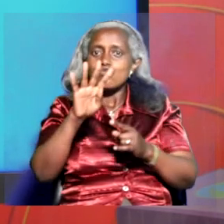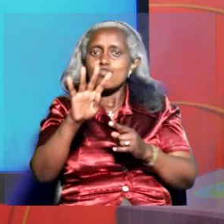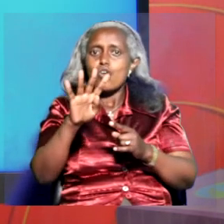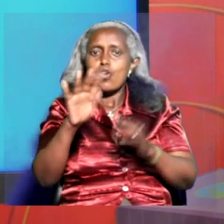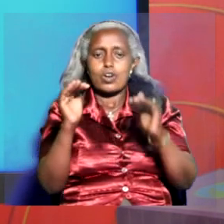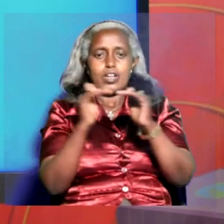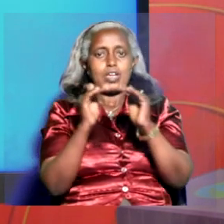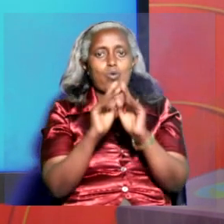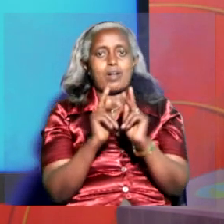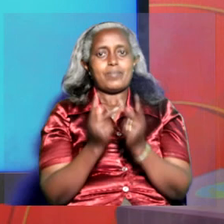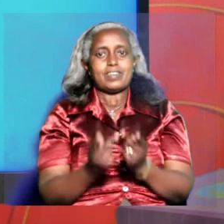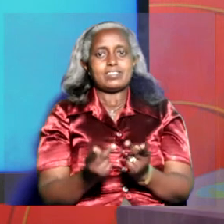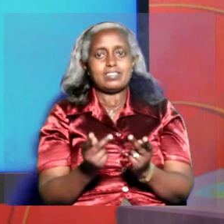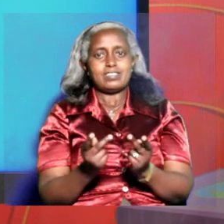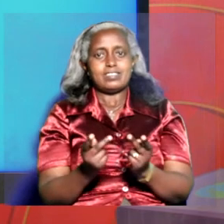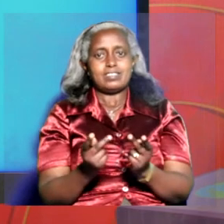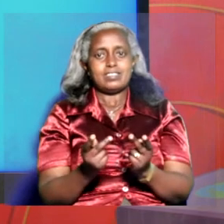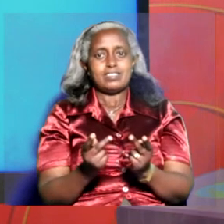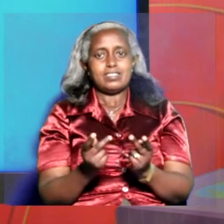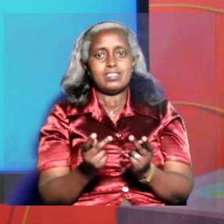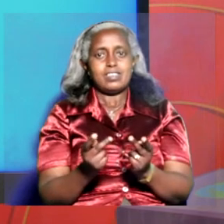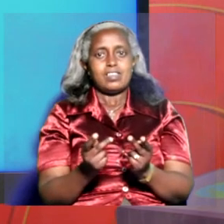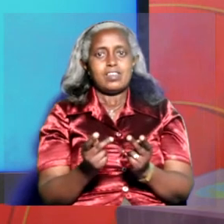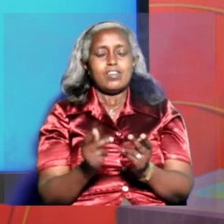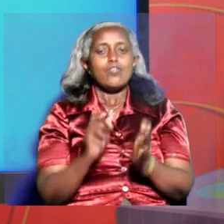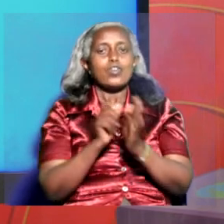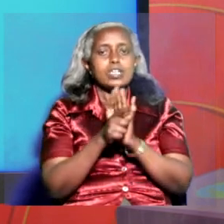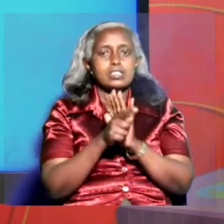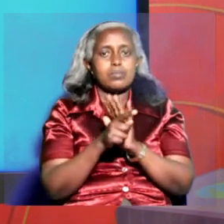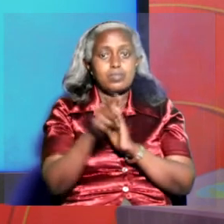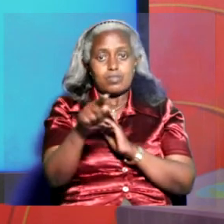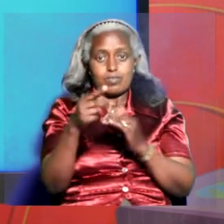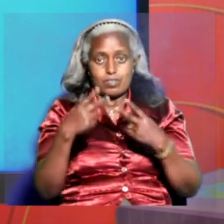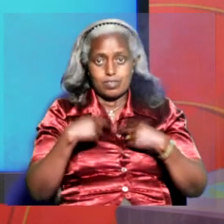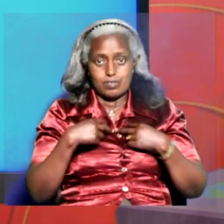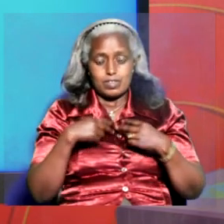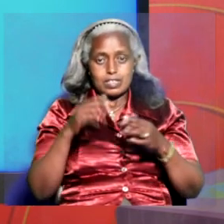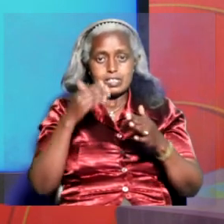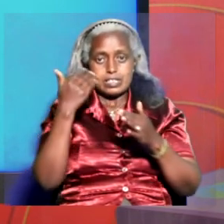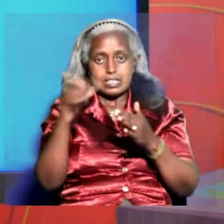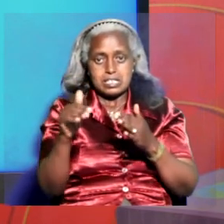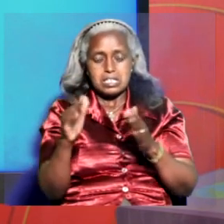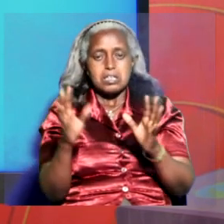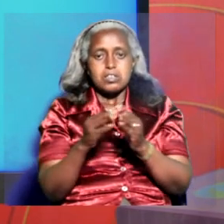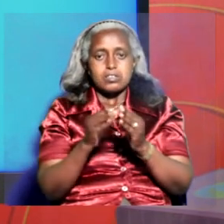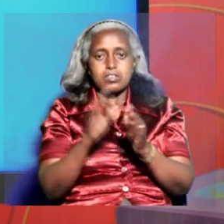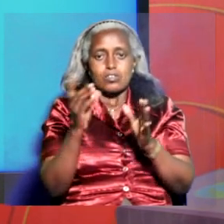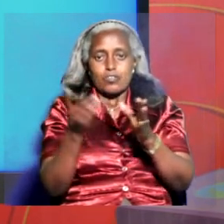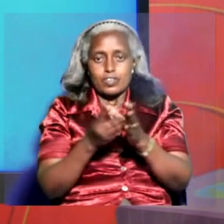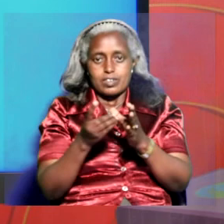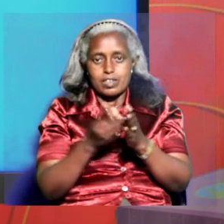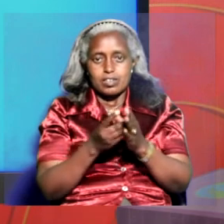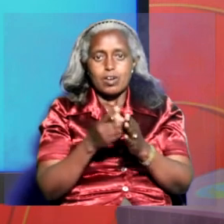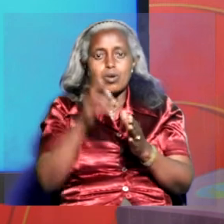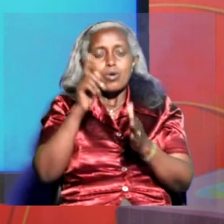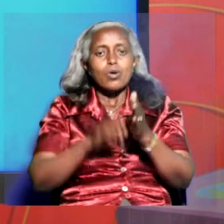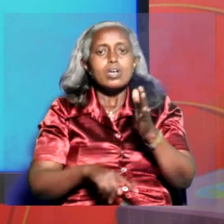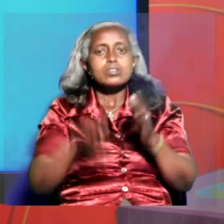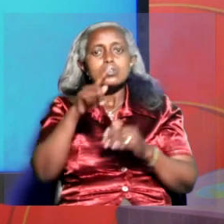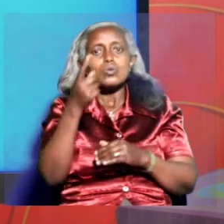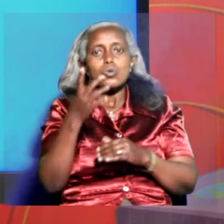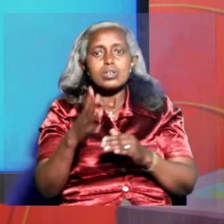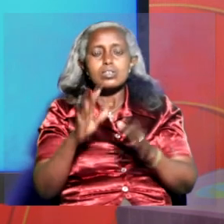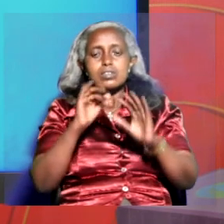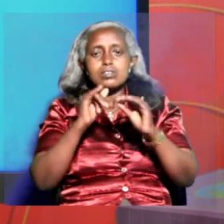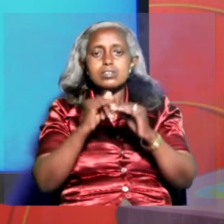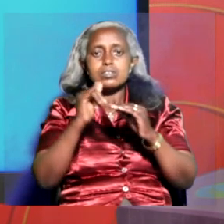four equal parts. For example, if you have a certain set of data, what quartiles do is